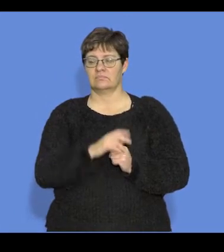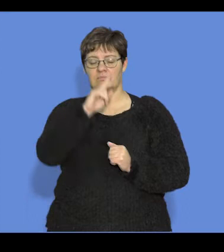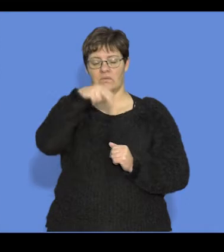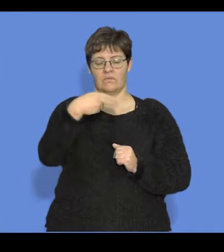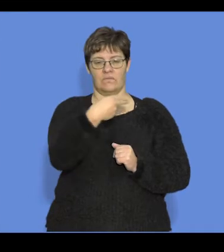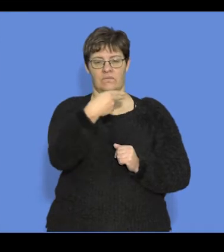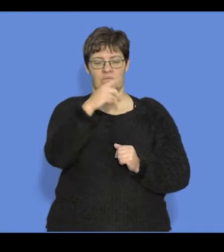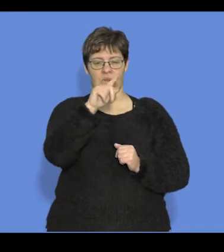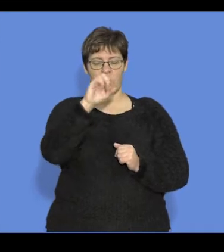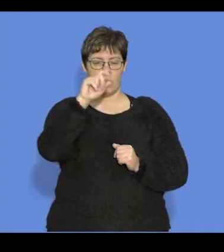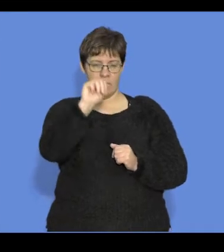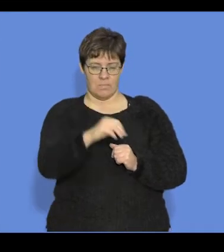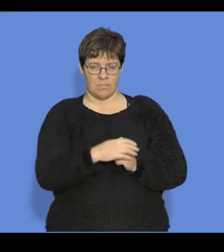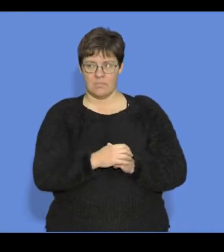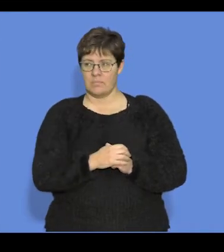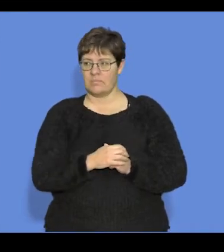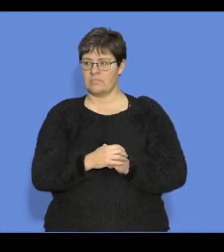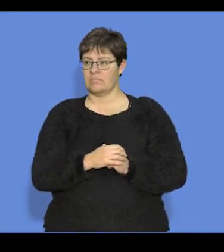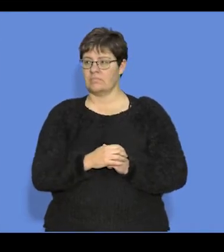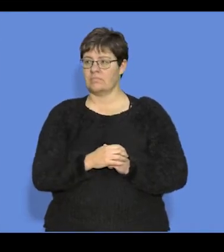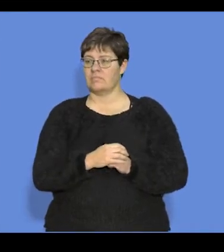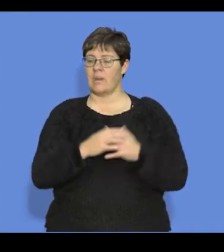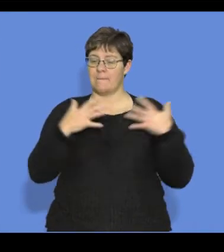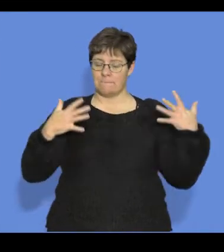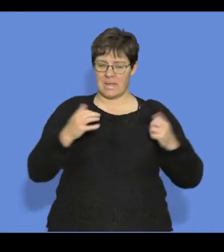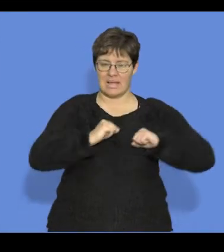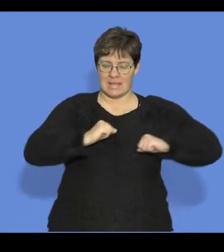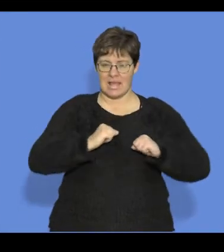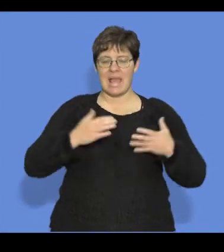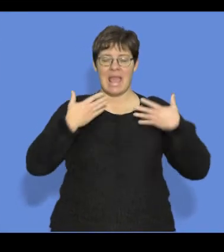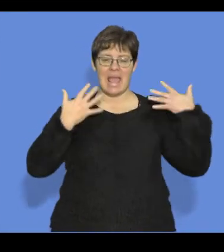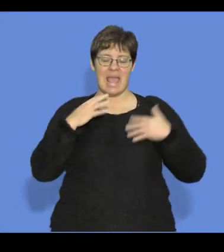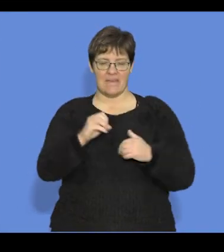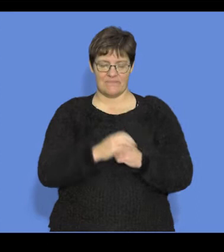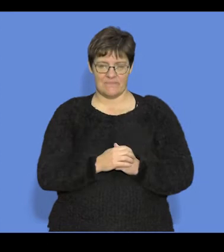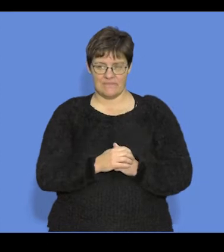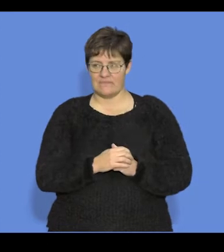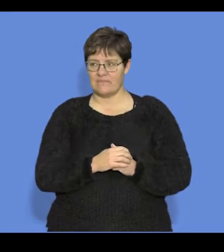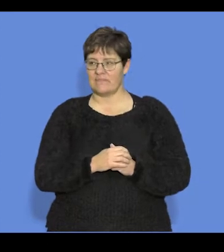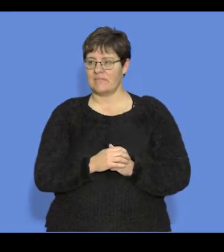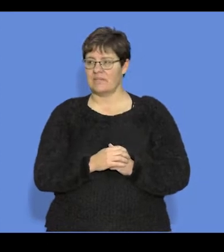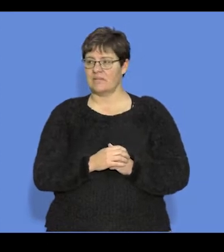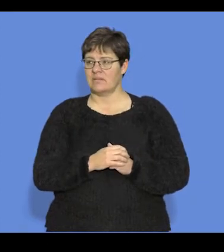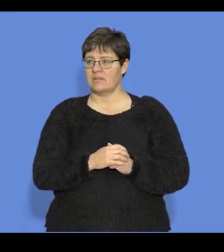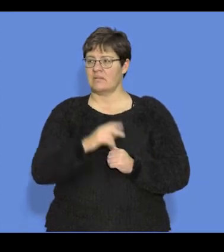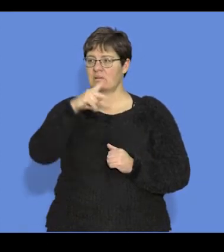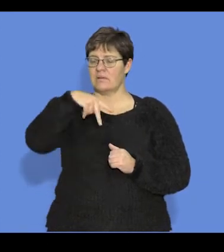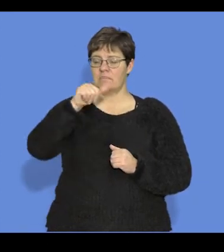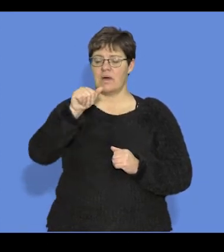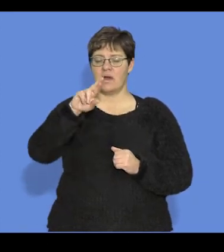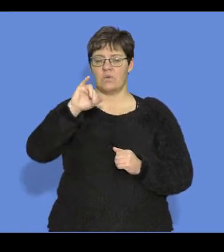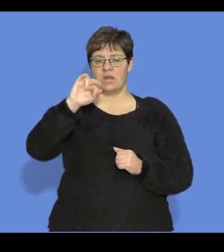phloem. B, big cells with air spaces, obviously